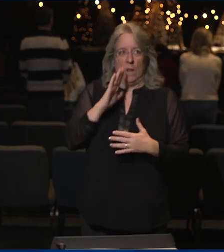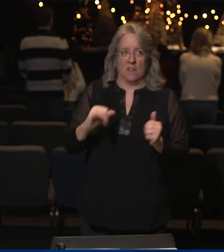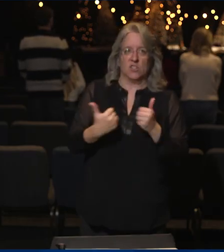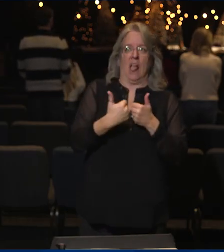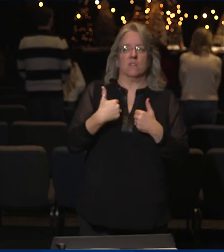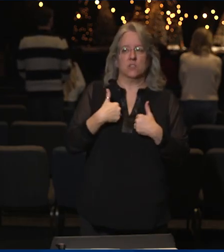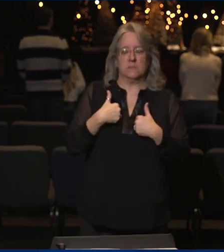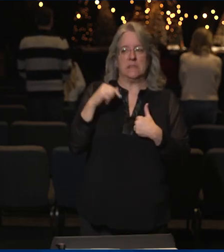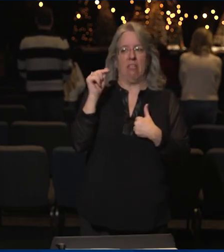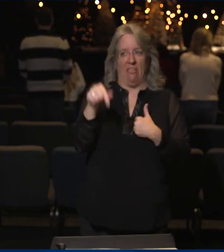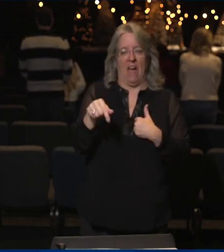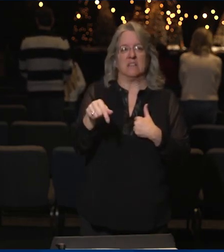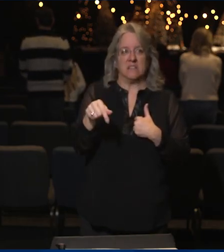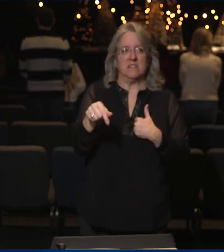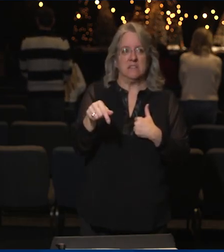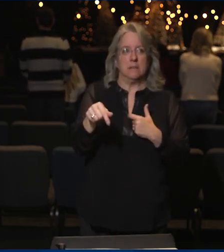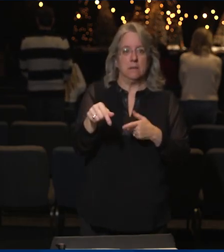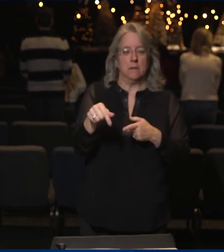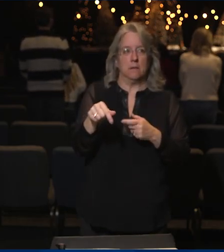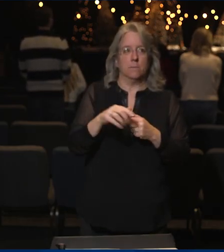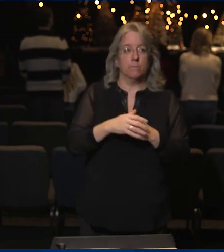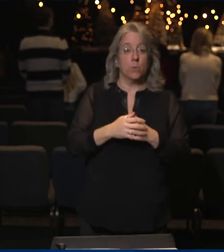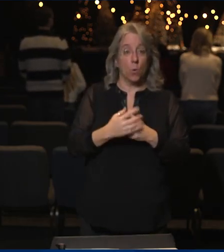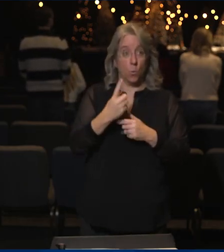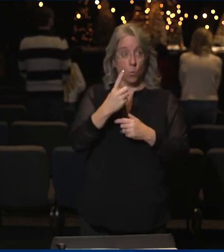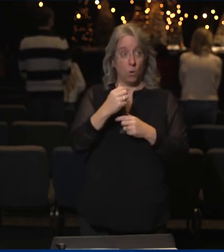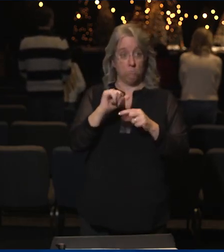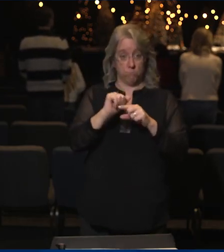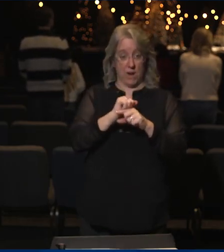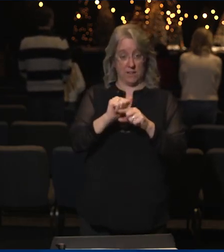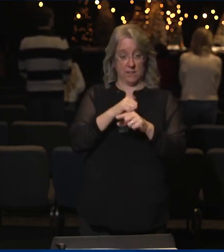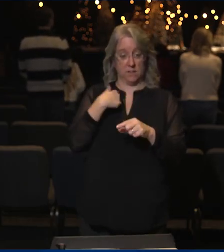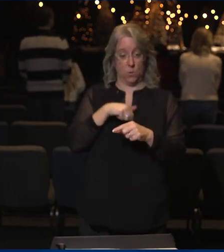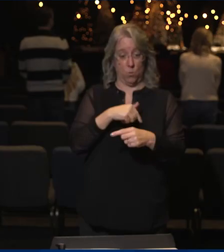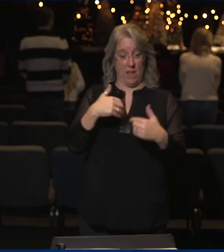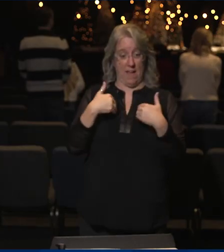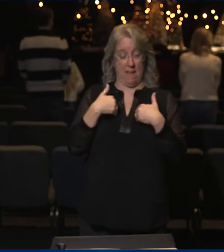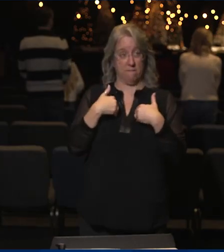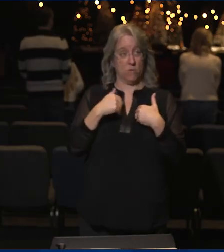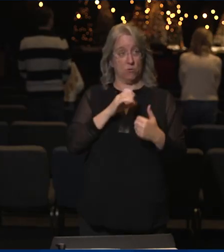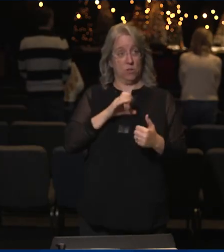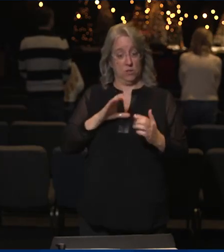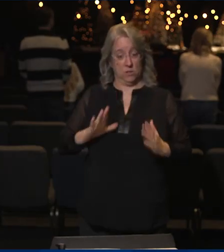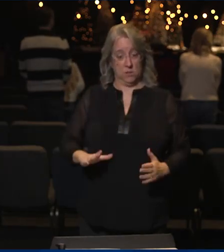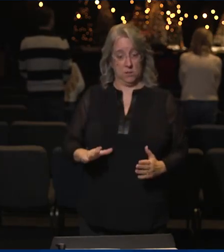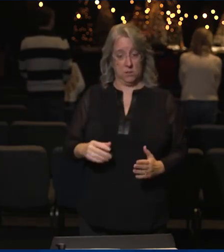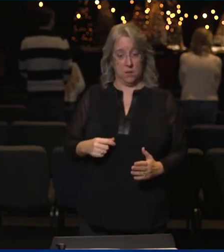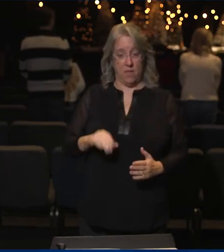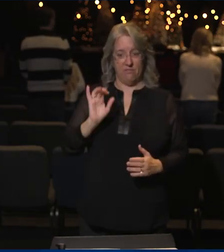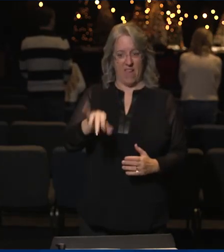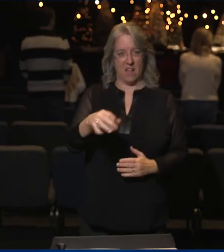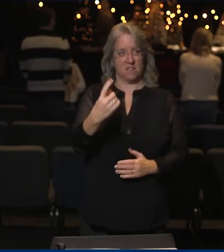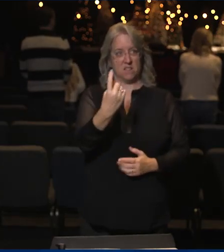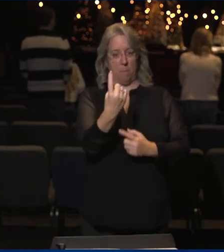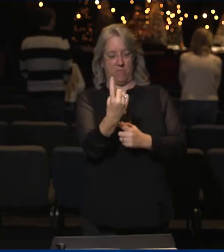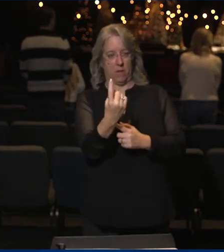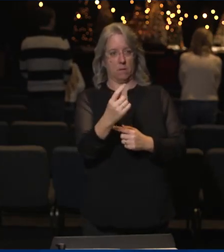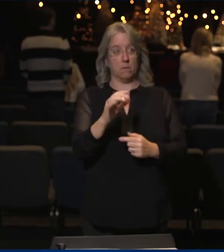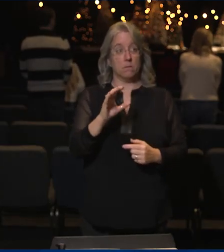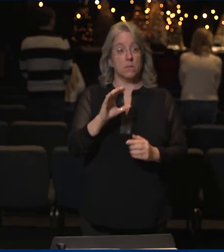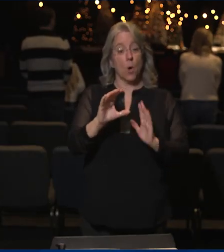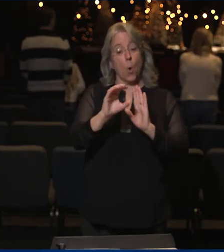me. One of the practices that we have as Christians is that we can take things, and in the Old Testament, this idea